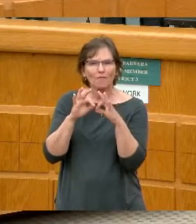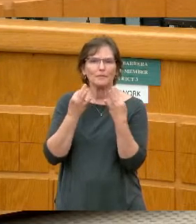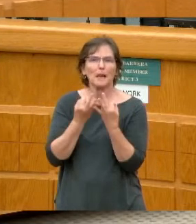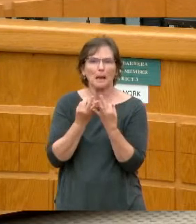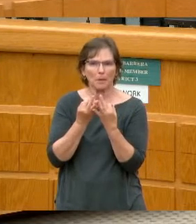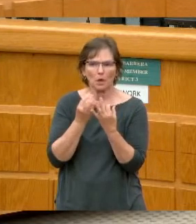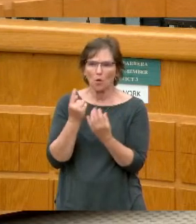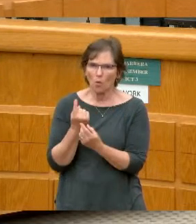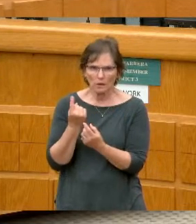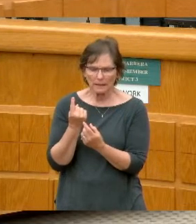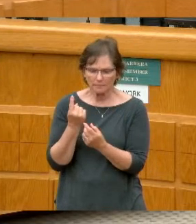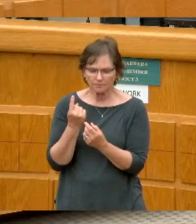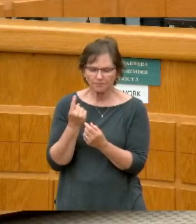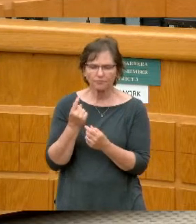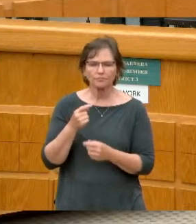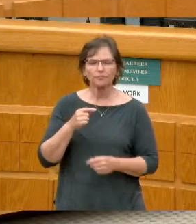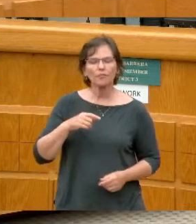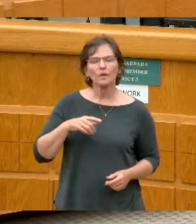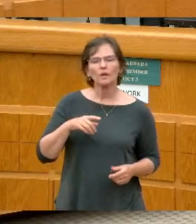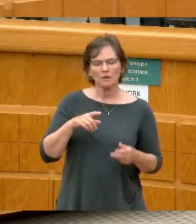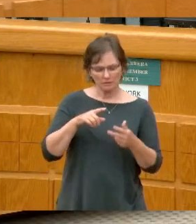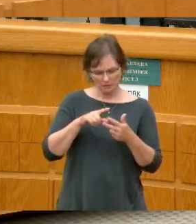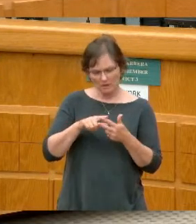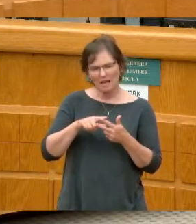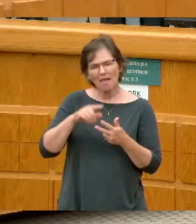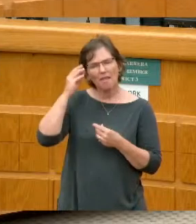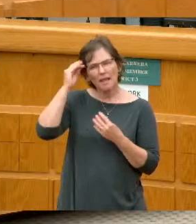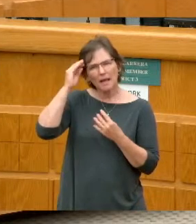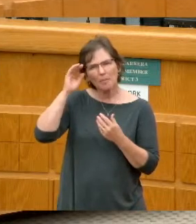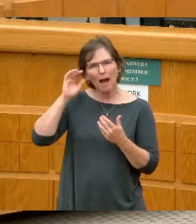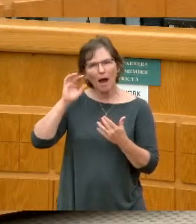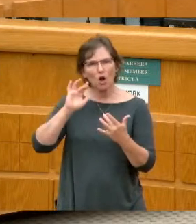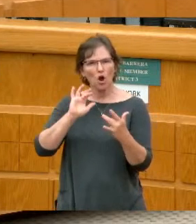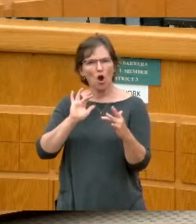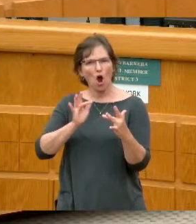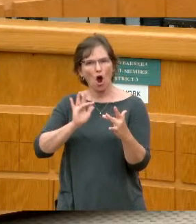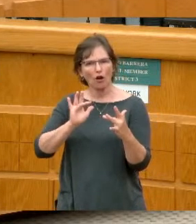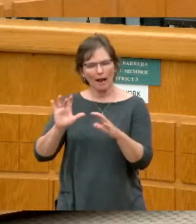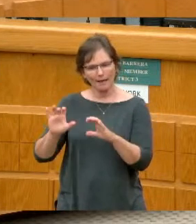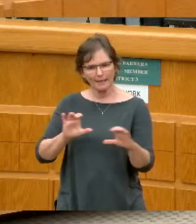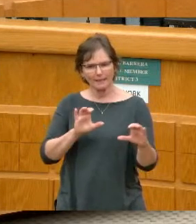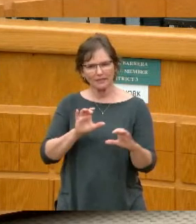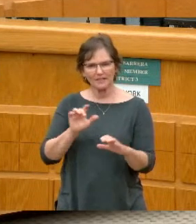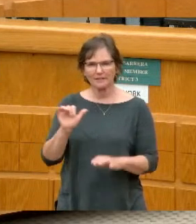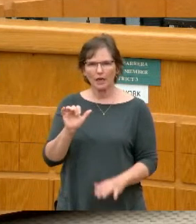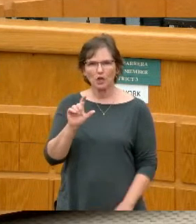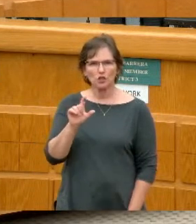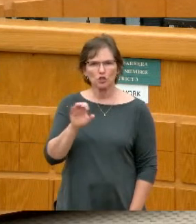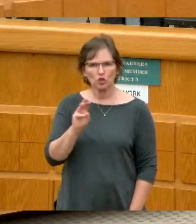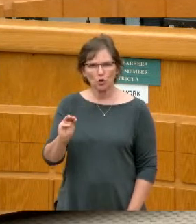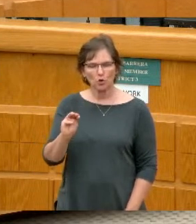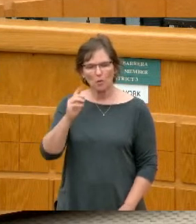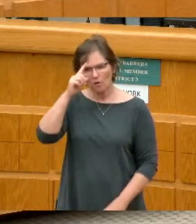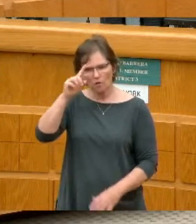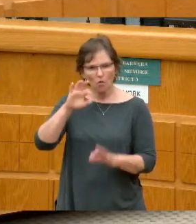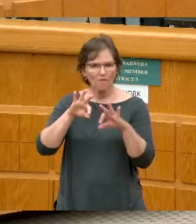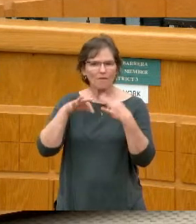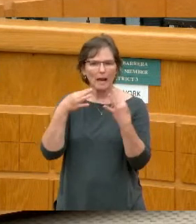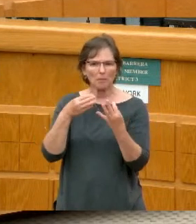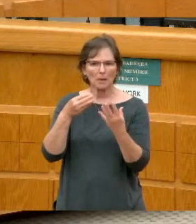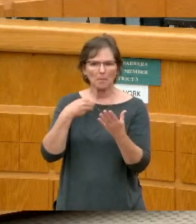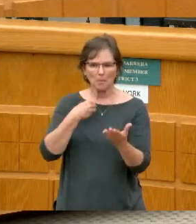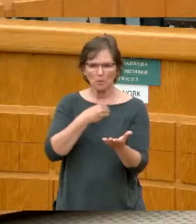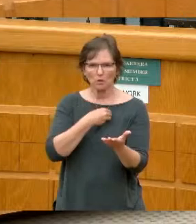to host Thanksgiving activities at your home, the Health District recommends that you consider the following. Think